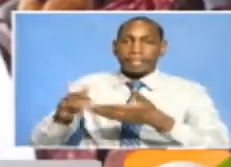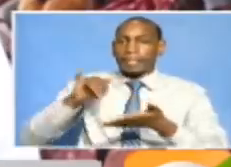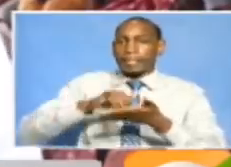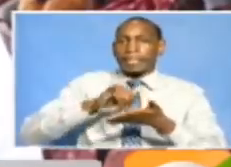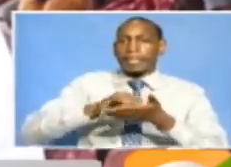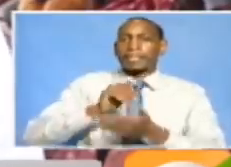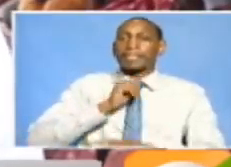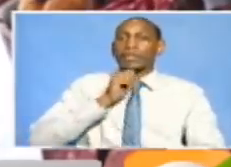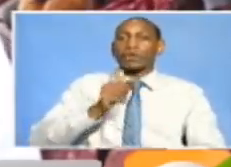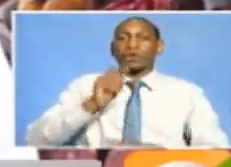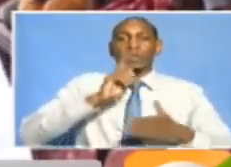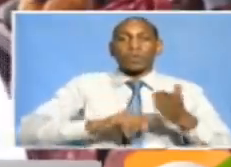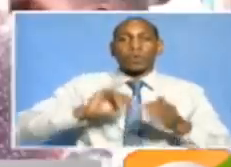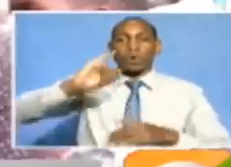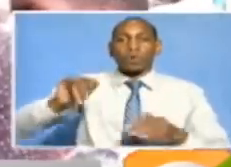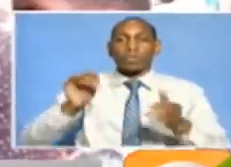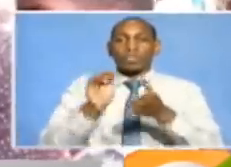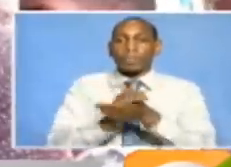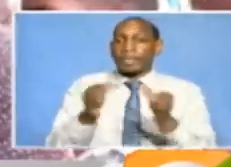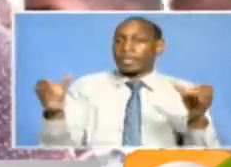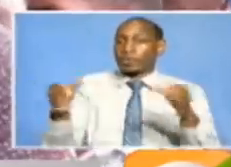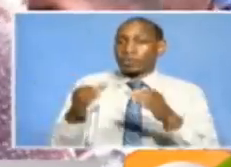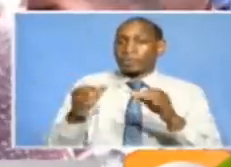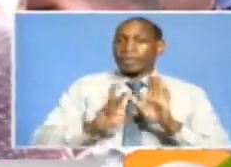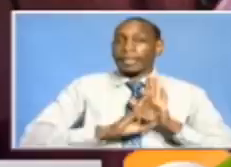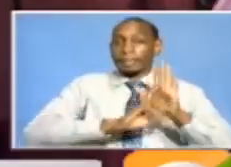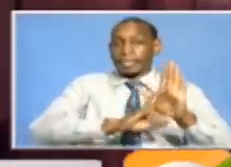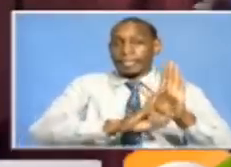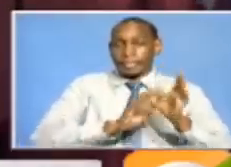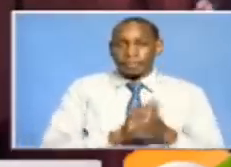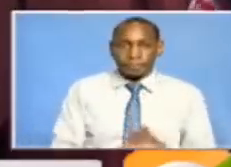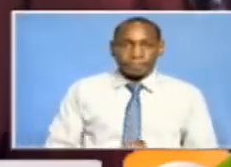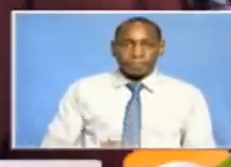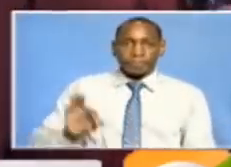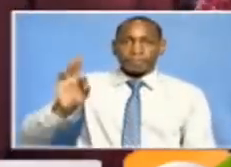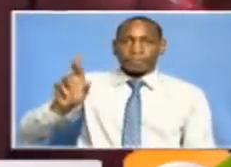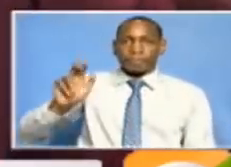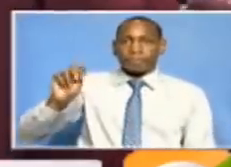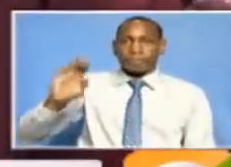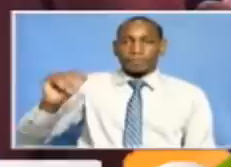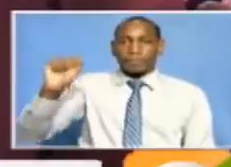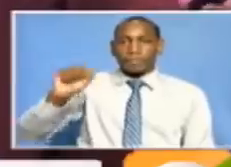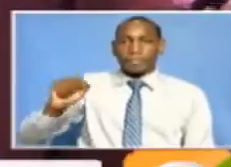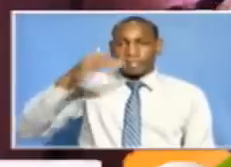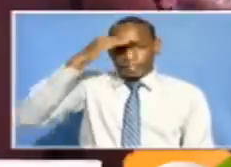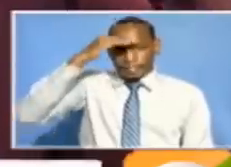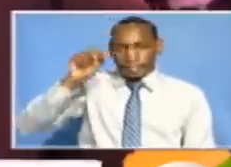not what Jubilee as a party stands for. Francis Gashuri, Citizen TV.